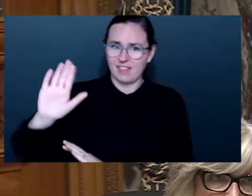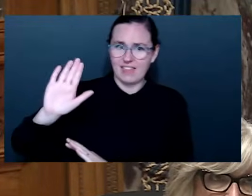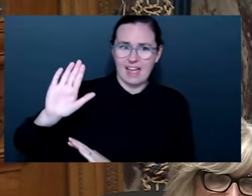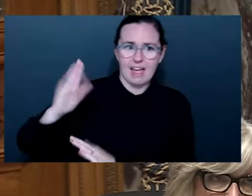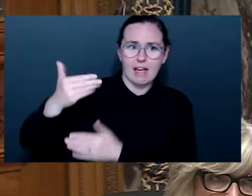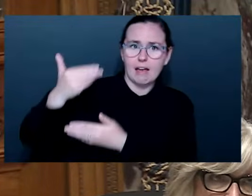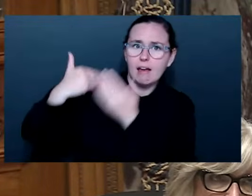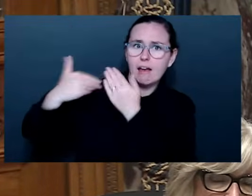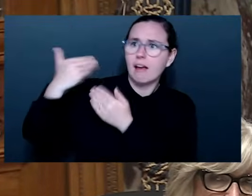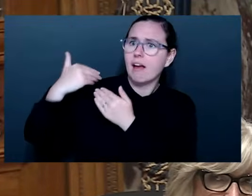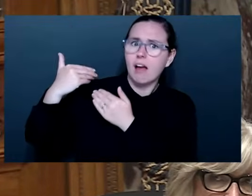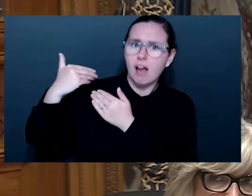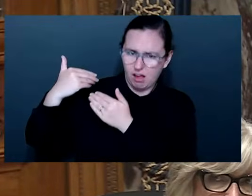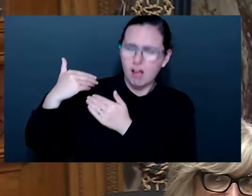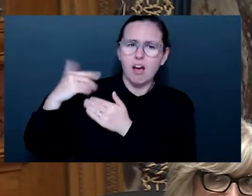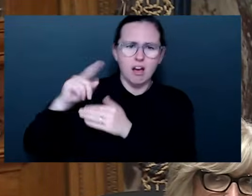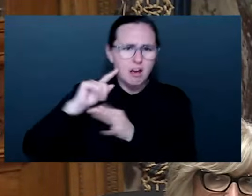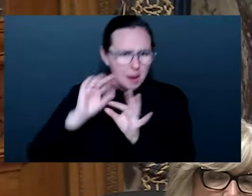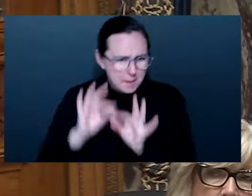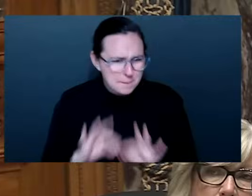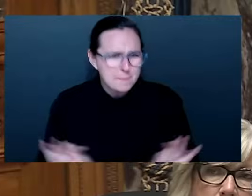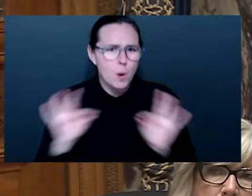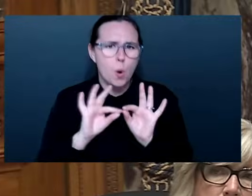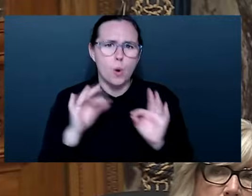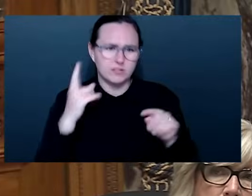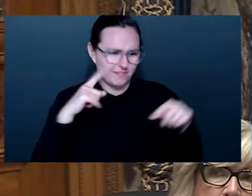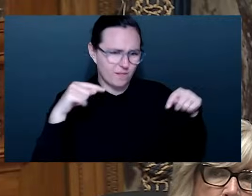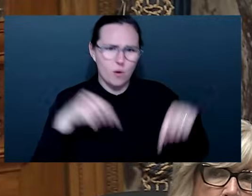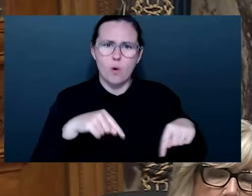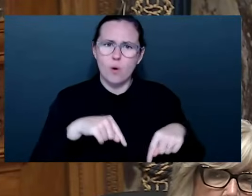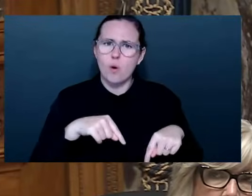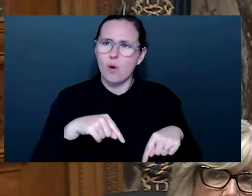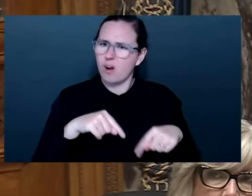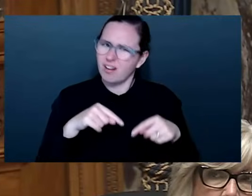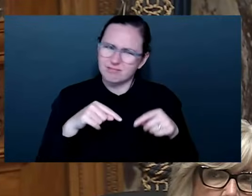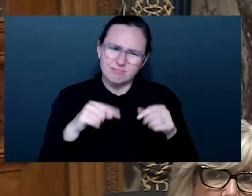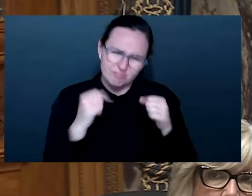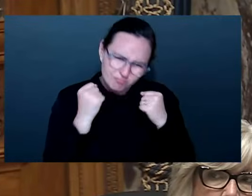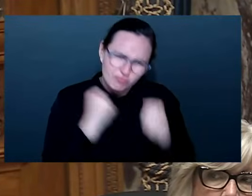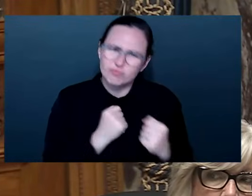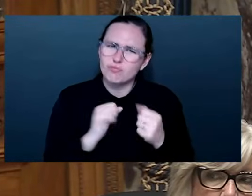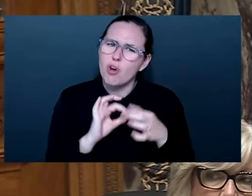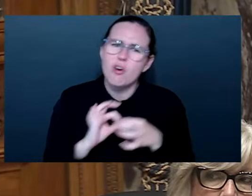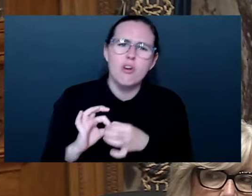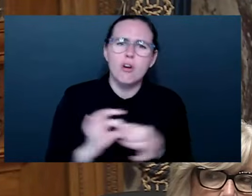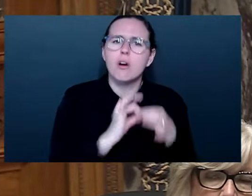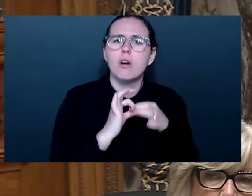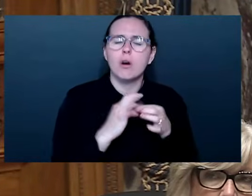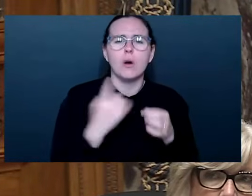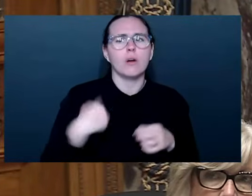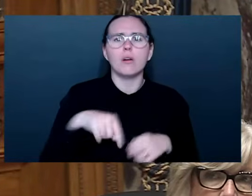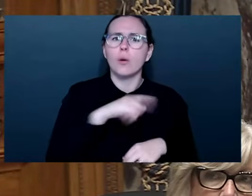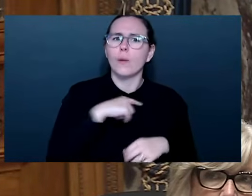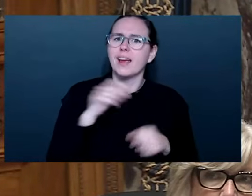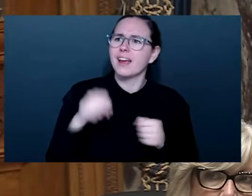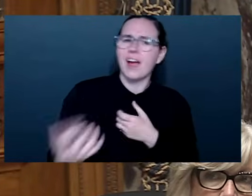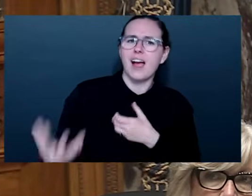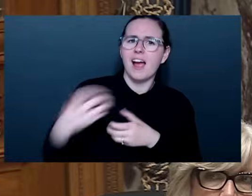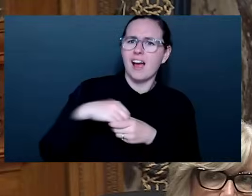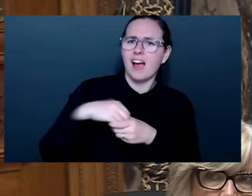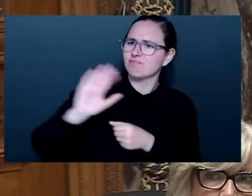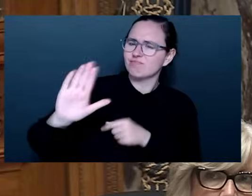province, we celebrate festivals, eat amazing food, admire street art and shows, understand and